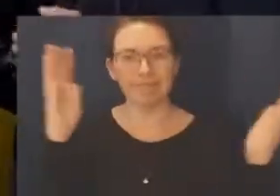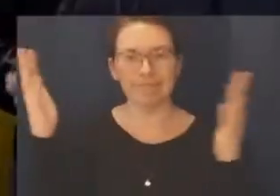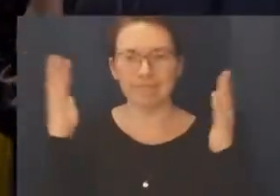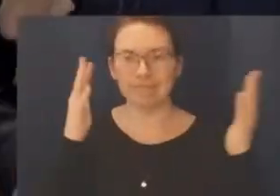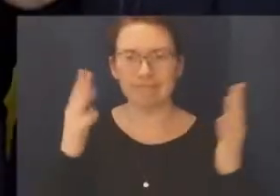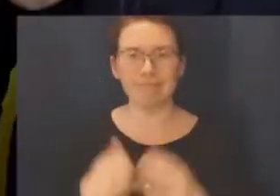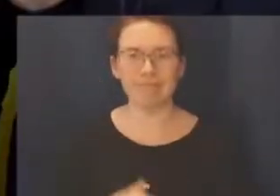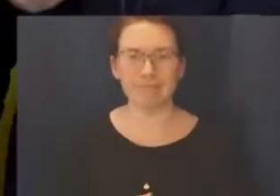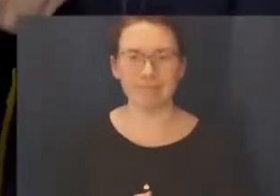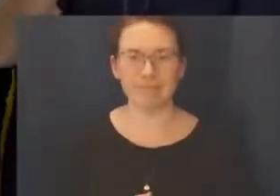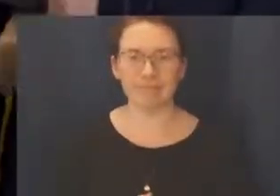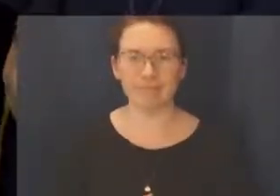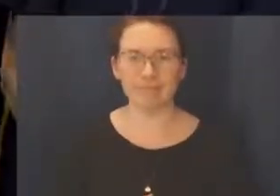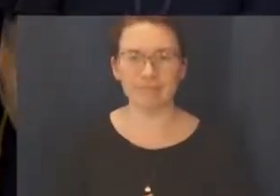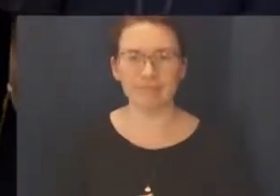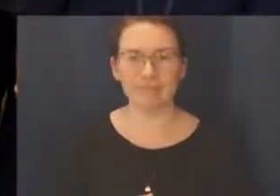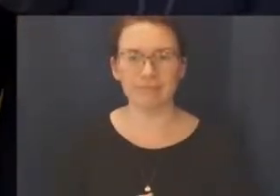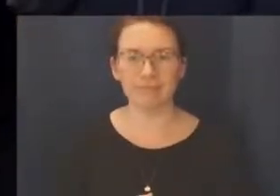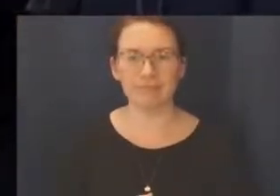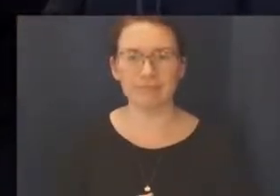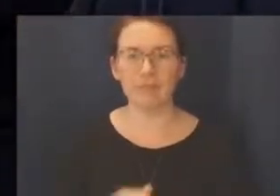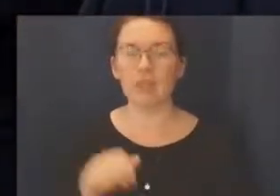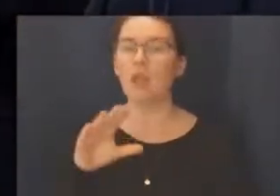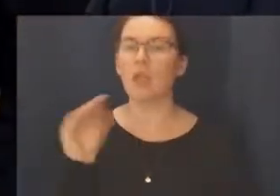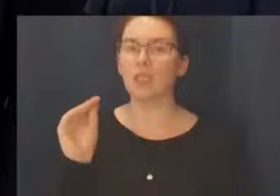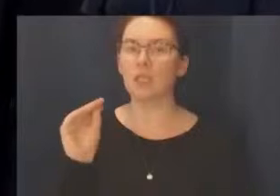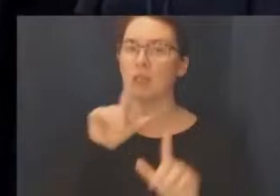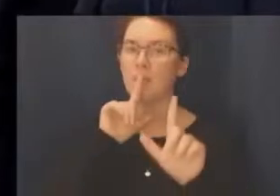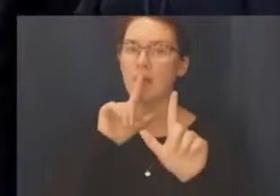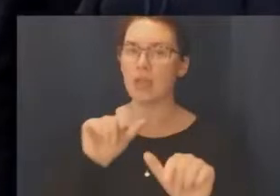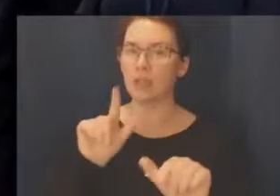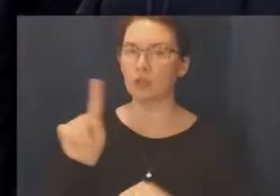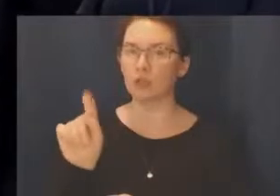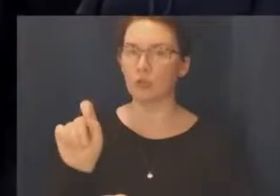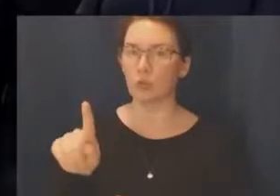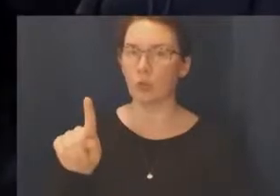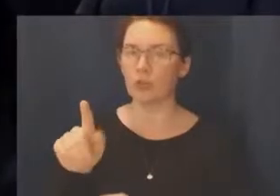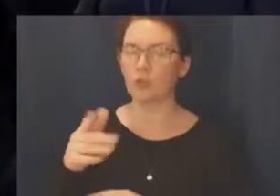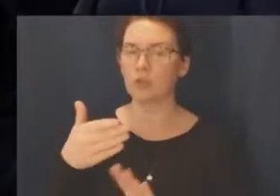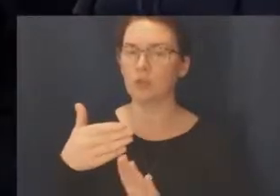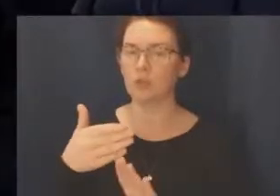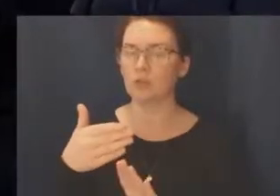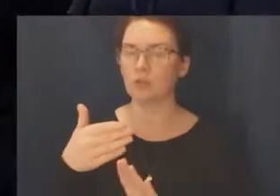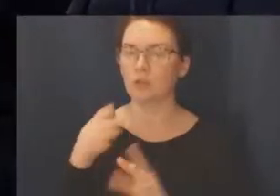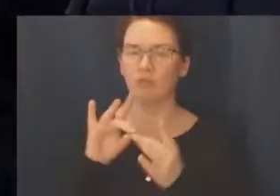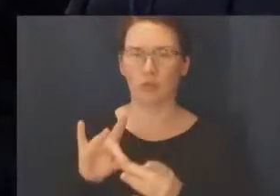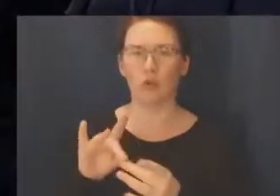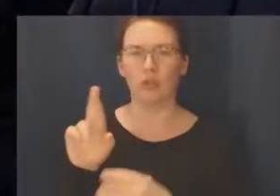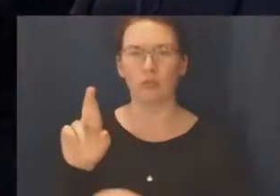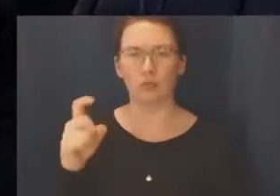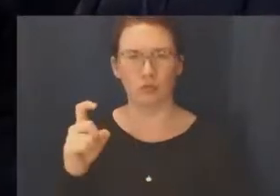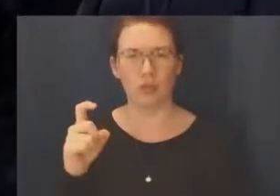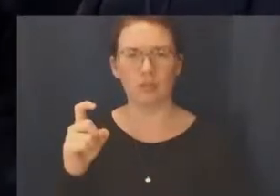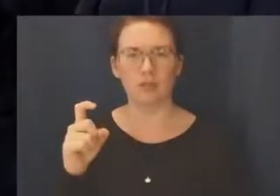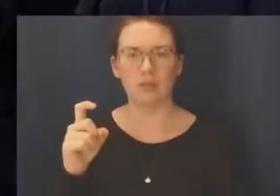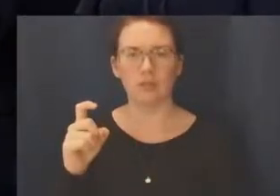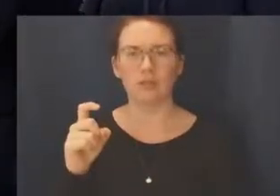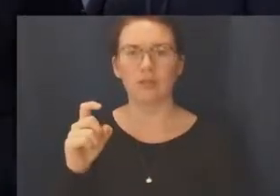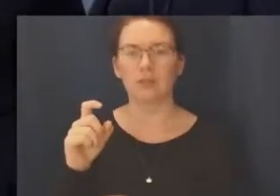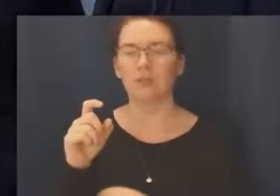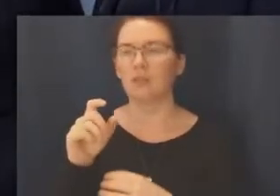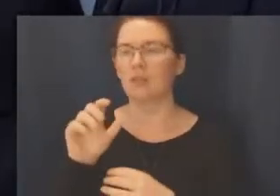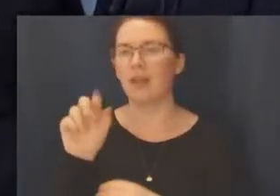And let me just answer the question before you about the drugs and the pharmaceutical products and the additives